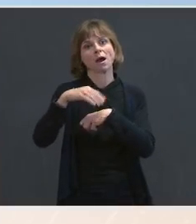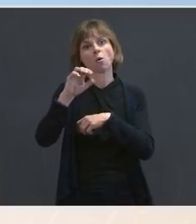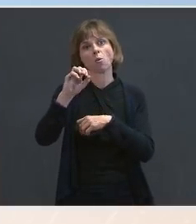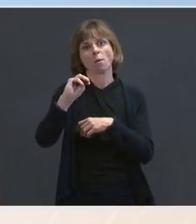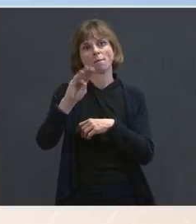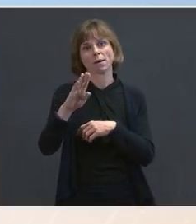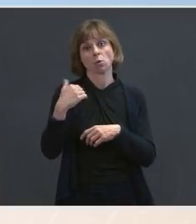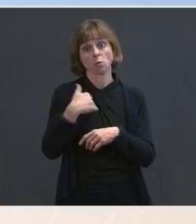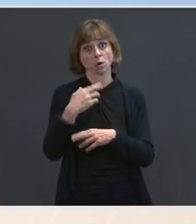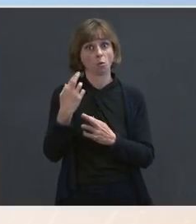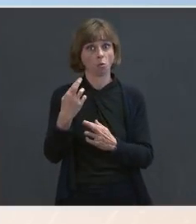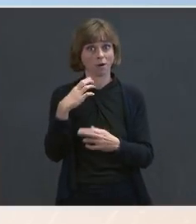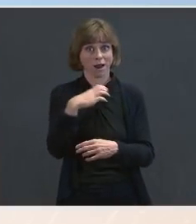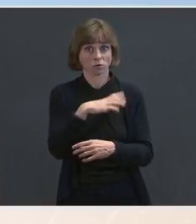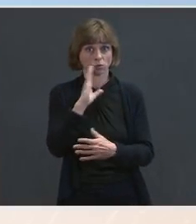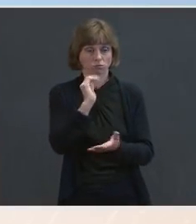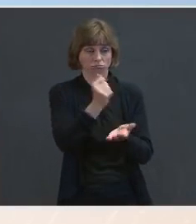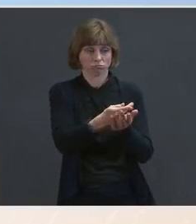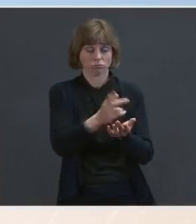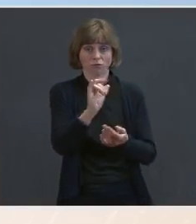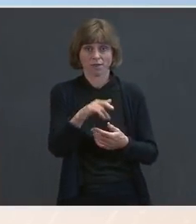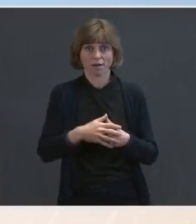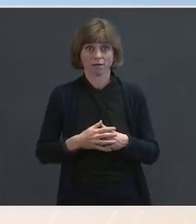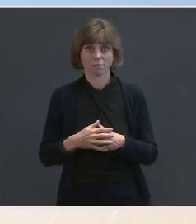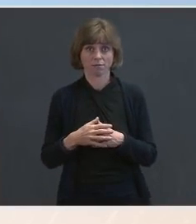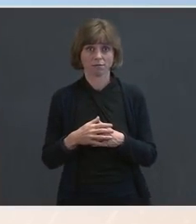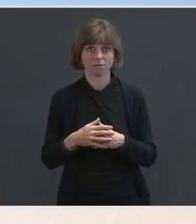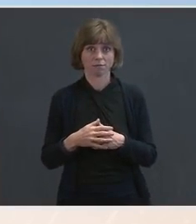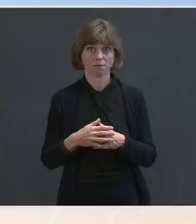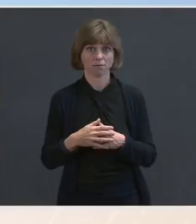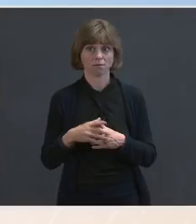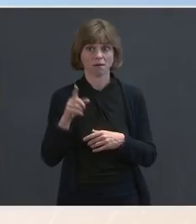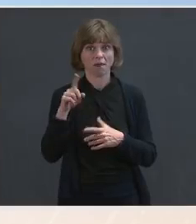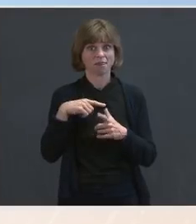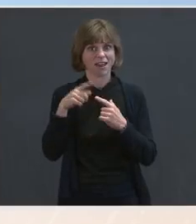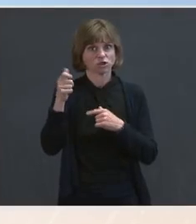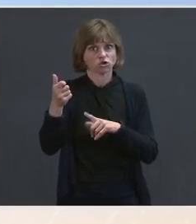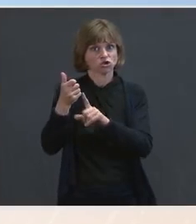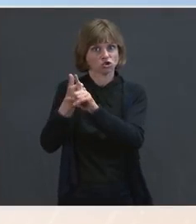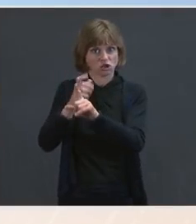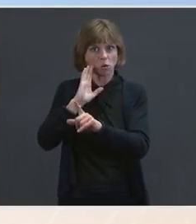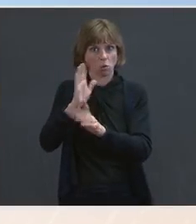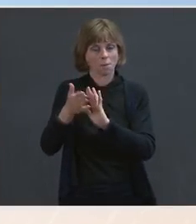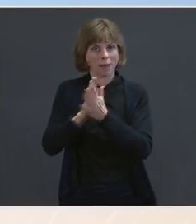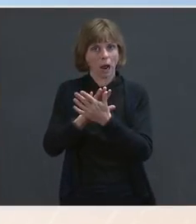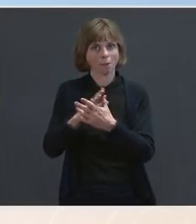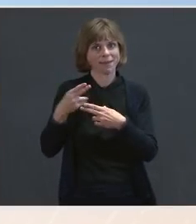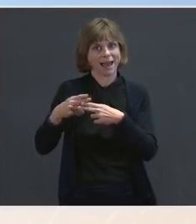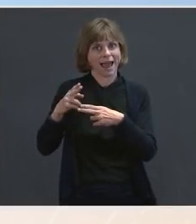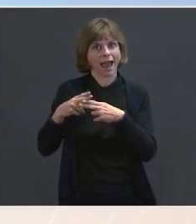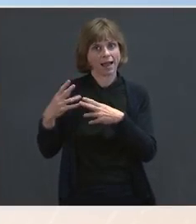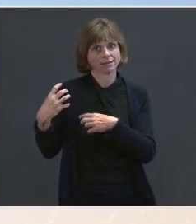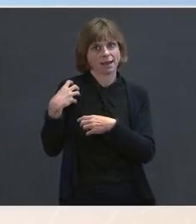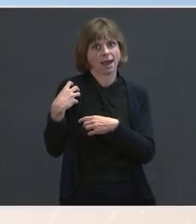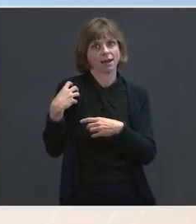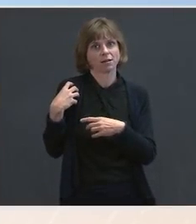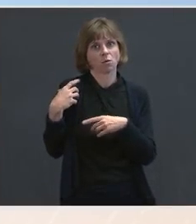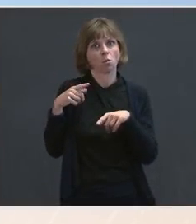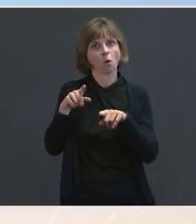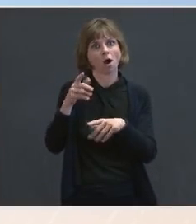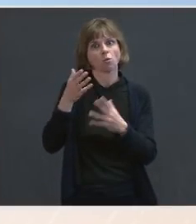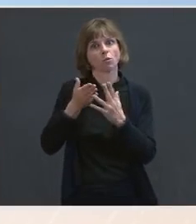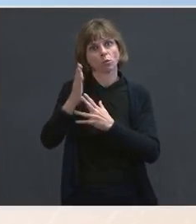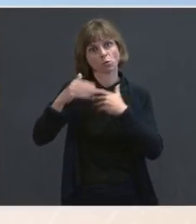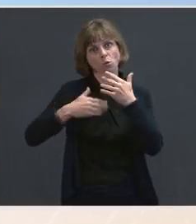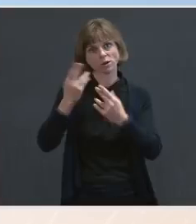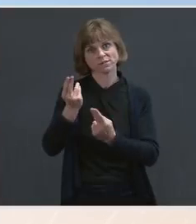on that, and then she would be in a place to be the acting head while we go through the process of nominating a replacement for Neera.